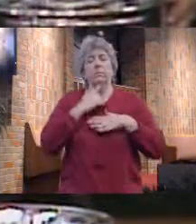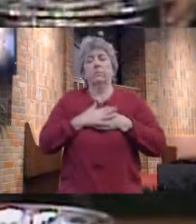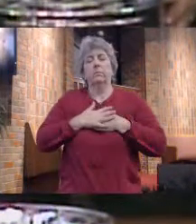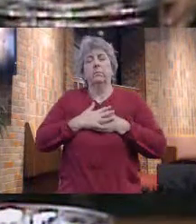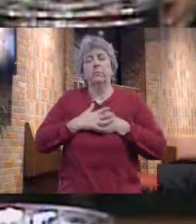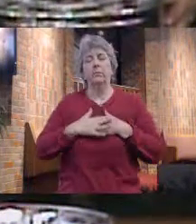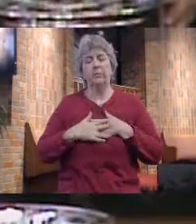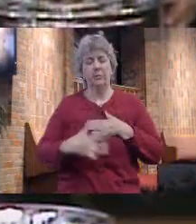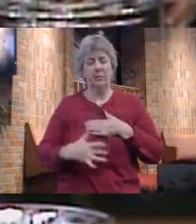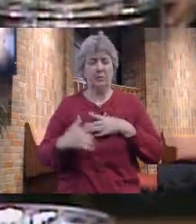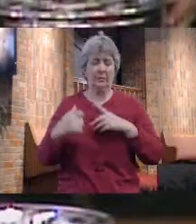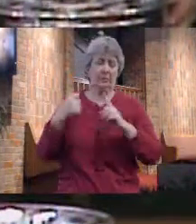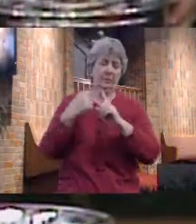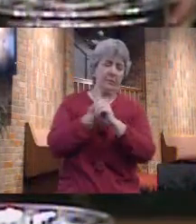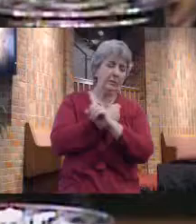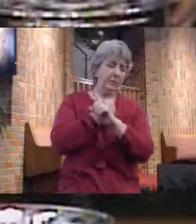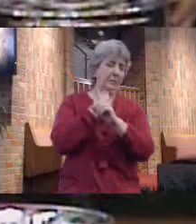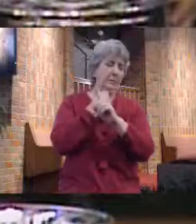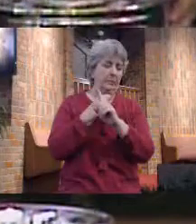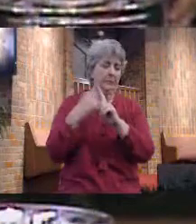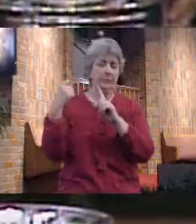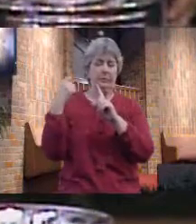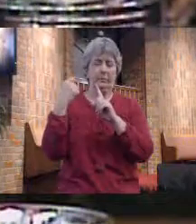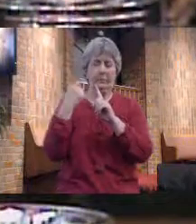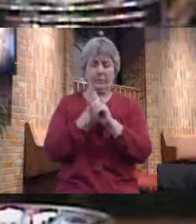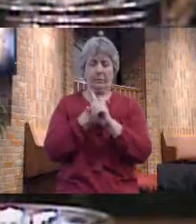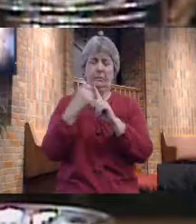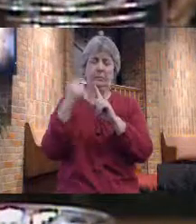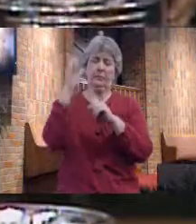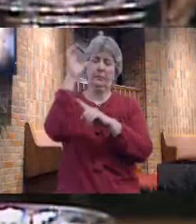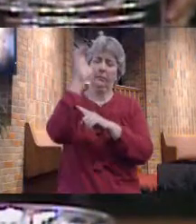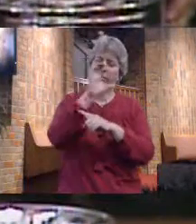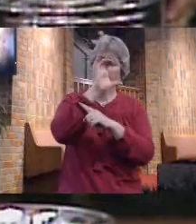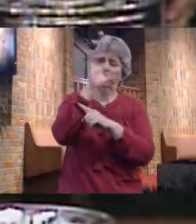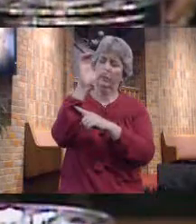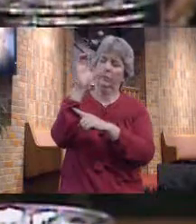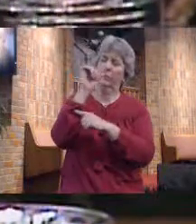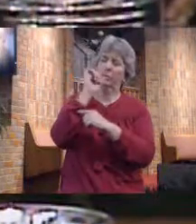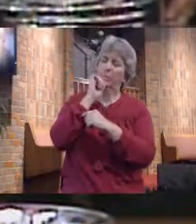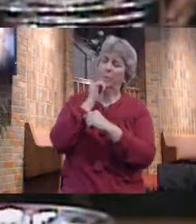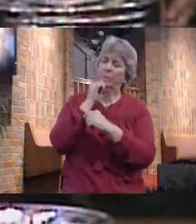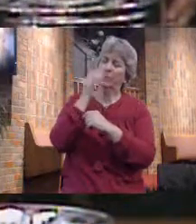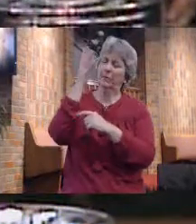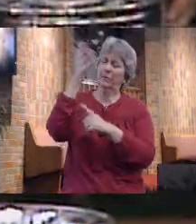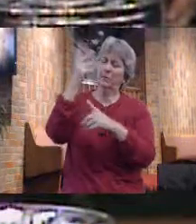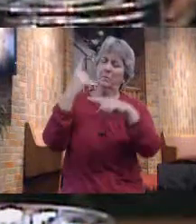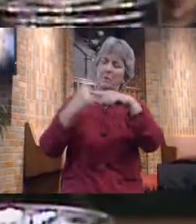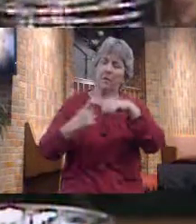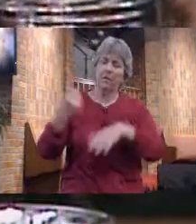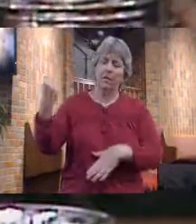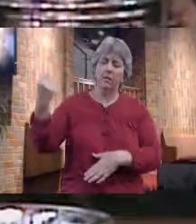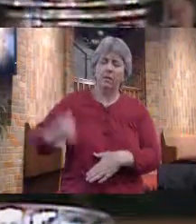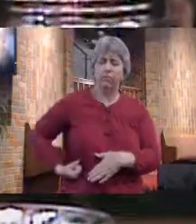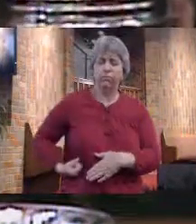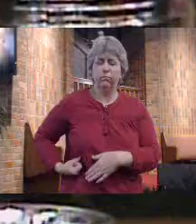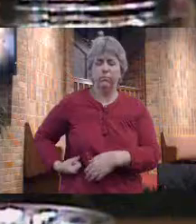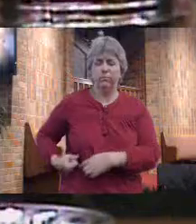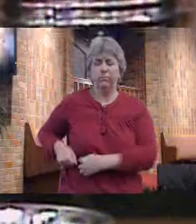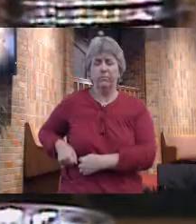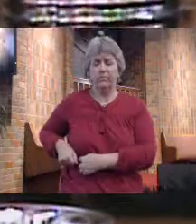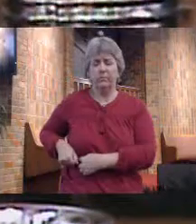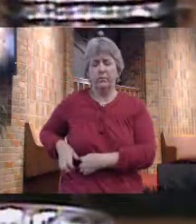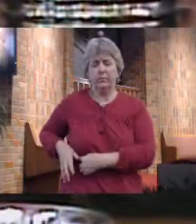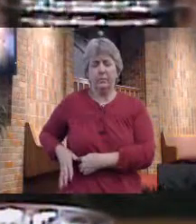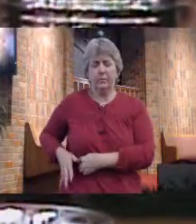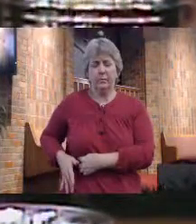for the scourging that took place, and when he's hung on the cross, and the piercing that his body endured, and the blood that